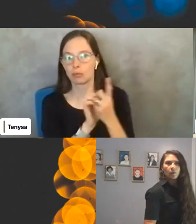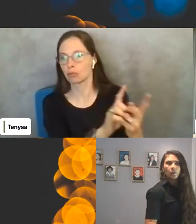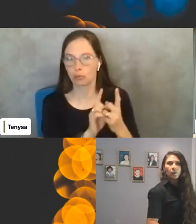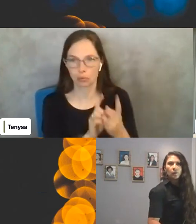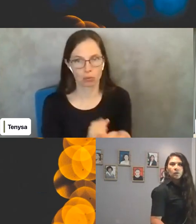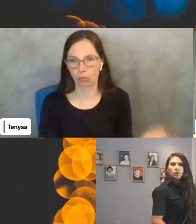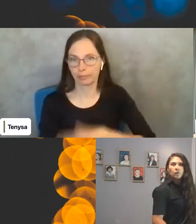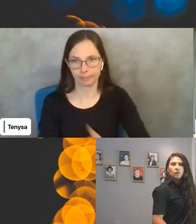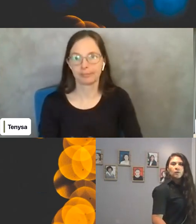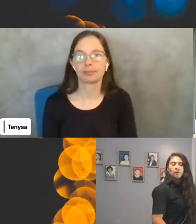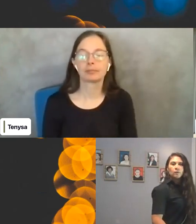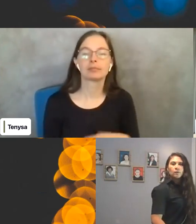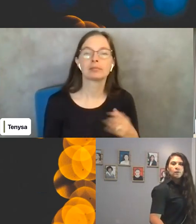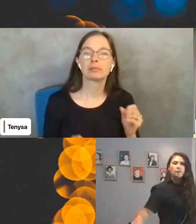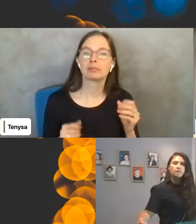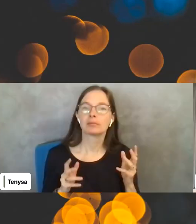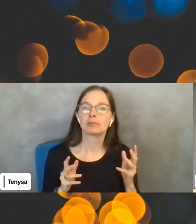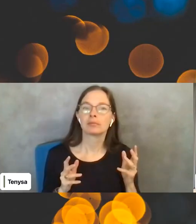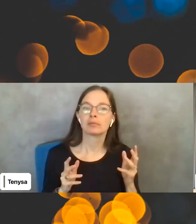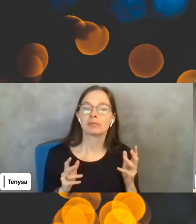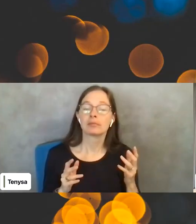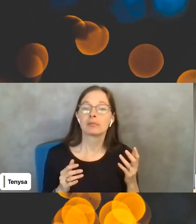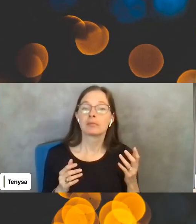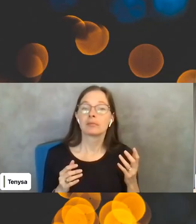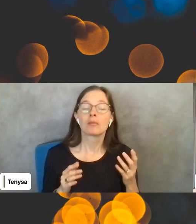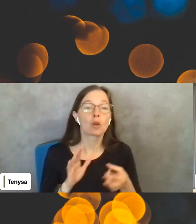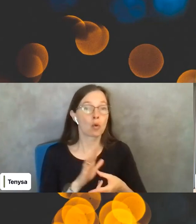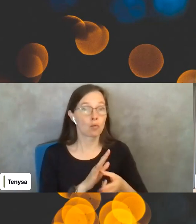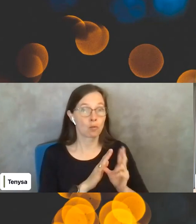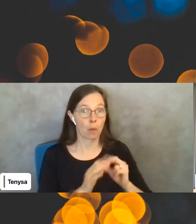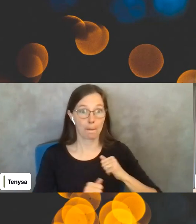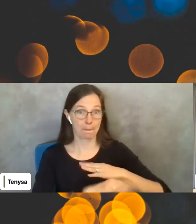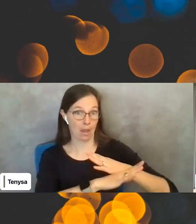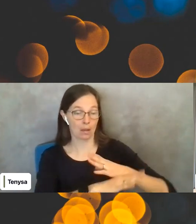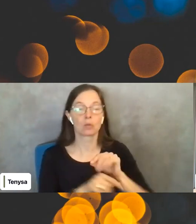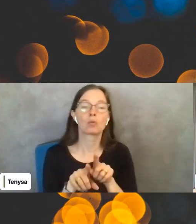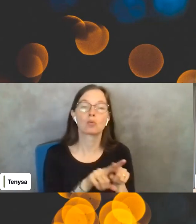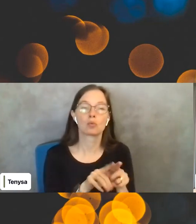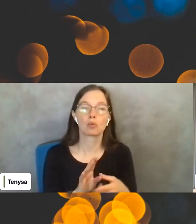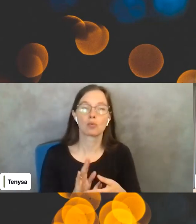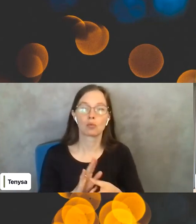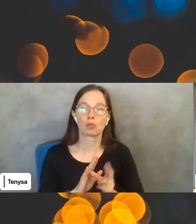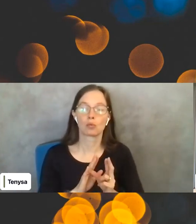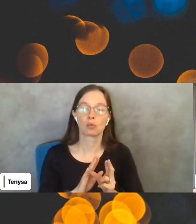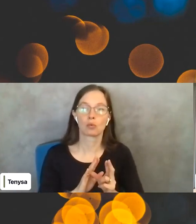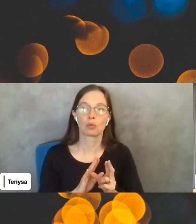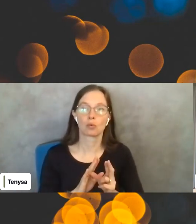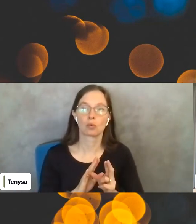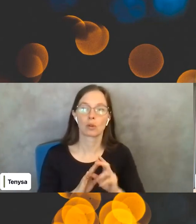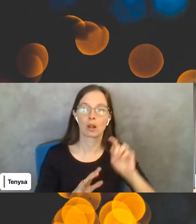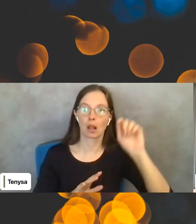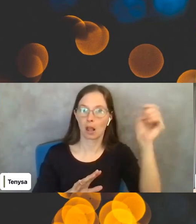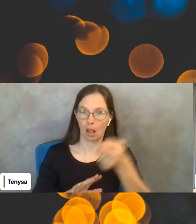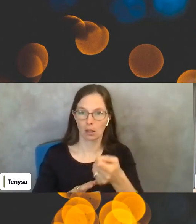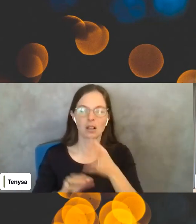So let's review the parries and let's review the cuts. I'm staying